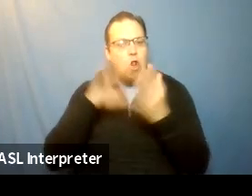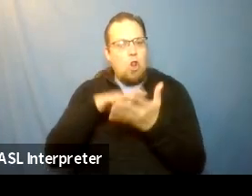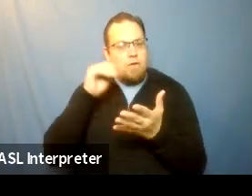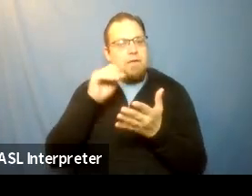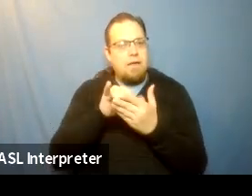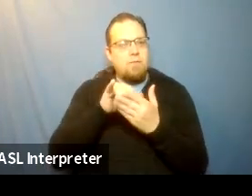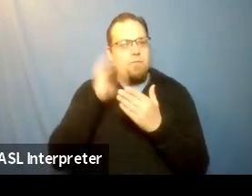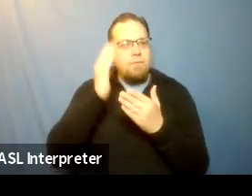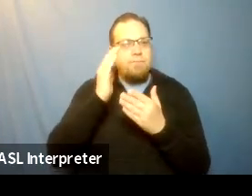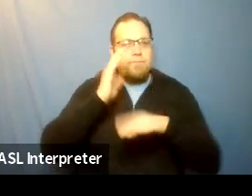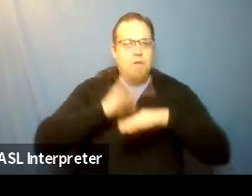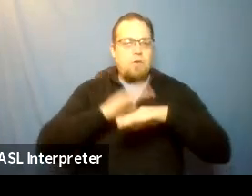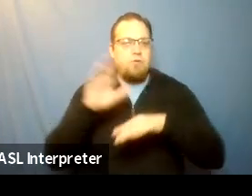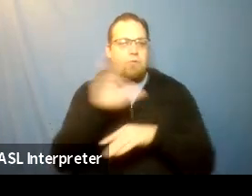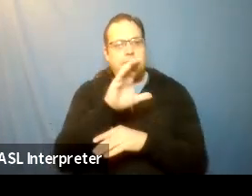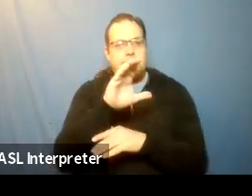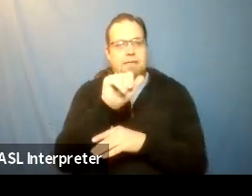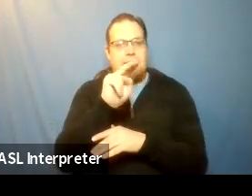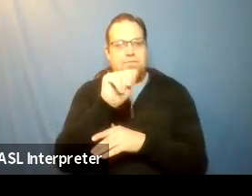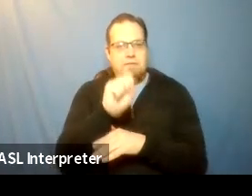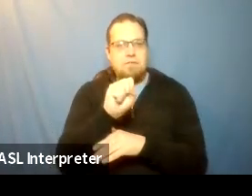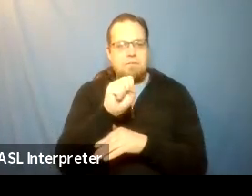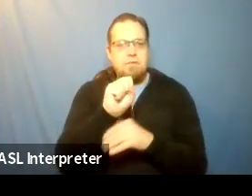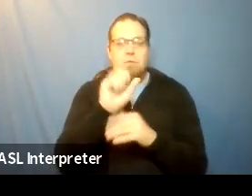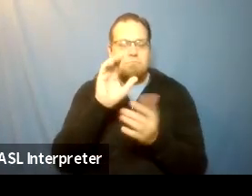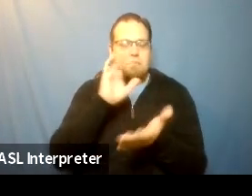onto your campus.